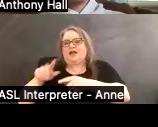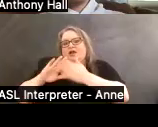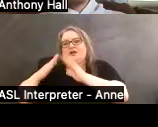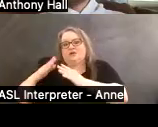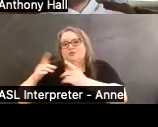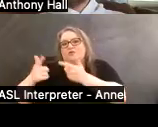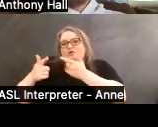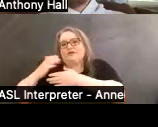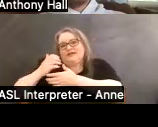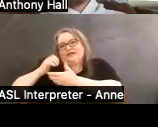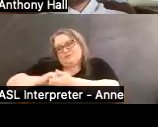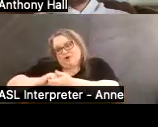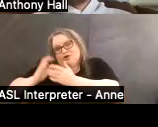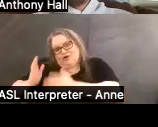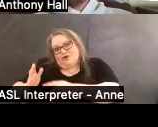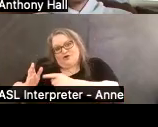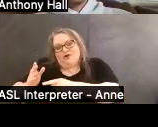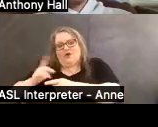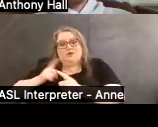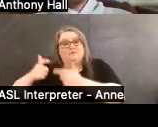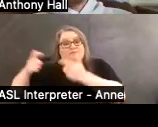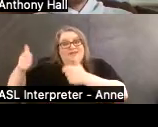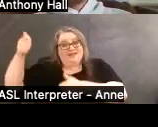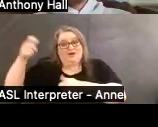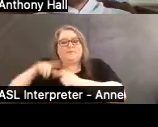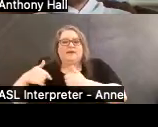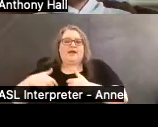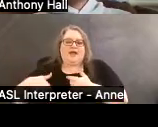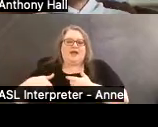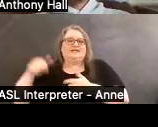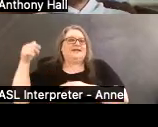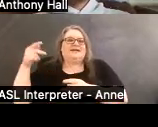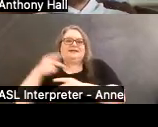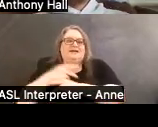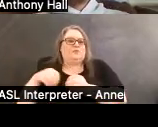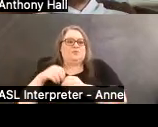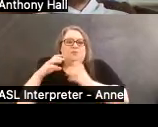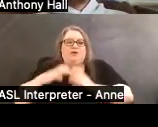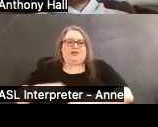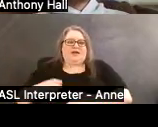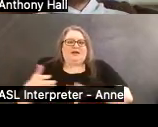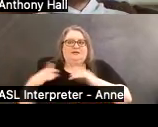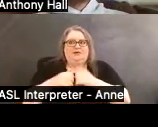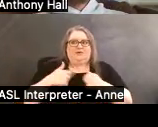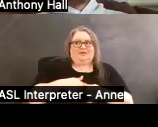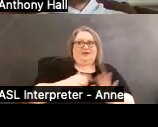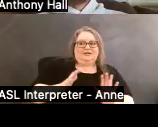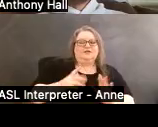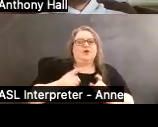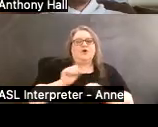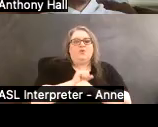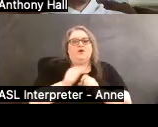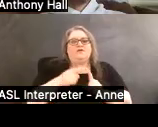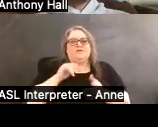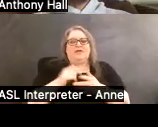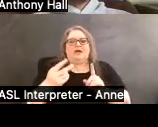than us, but also may have 10 times more clients than us. So coming from that perspective, as I said,